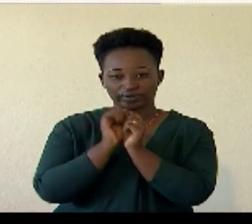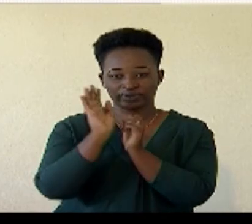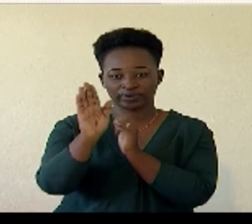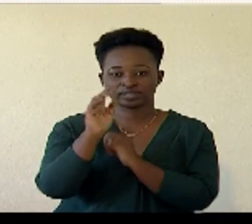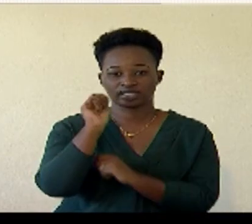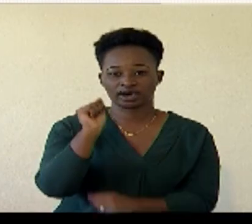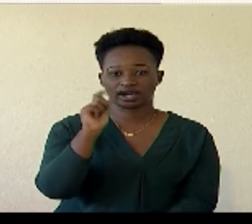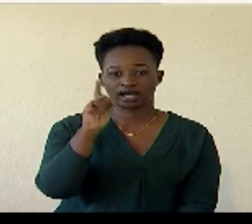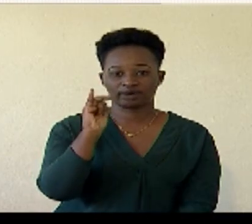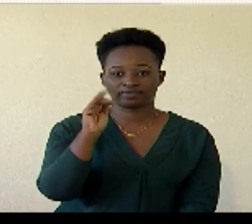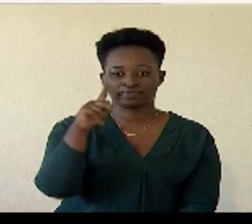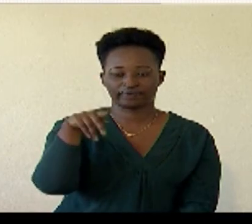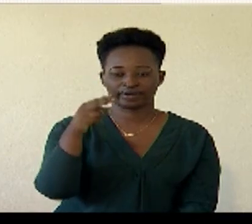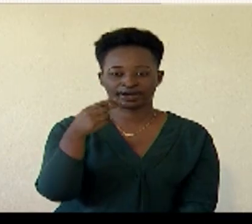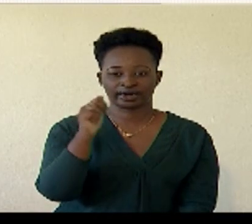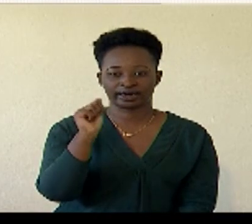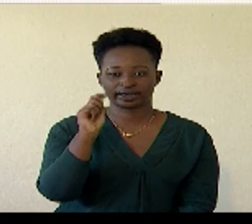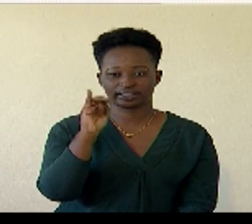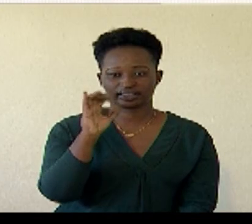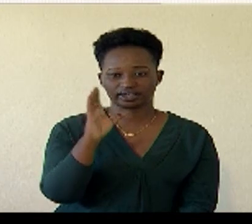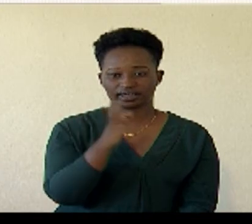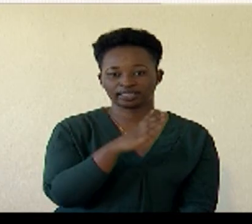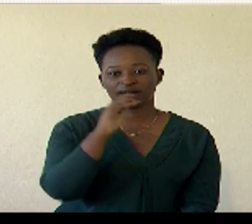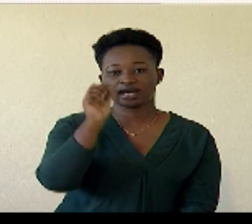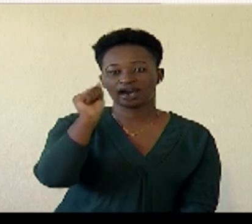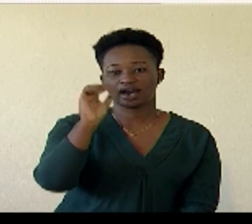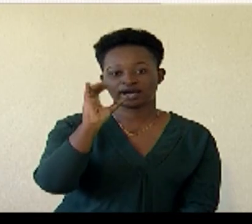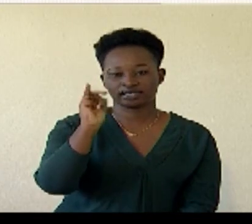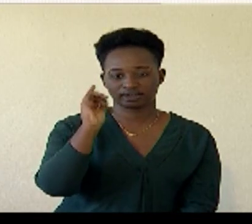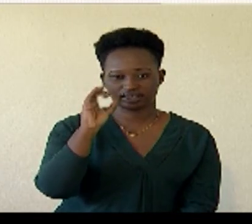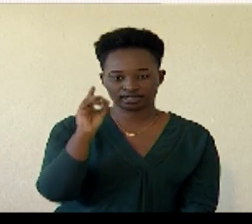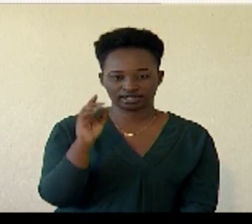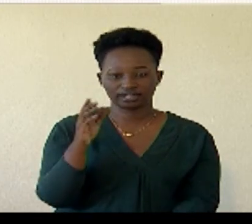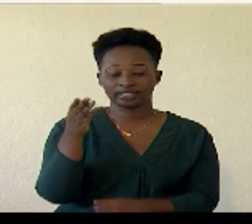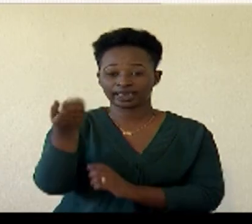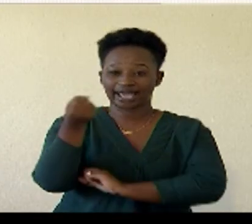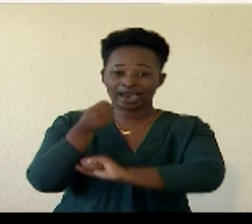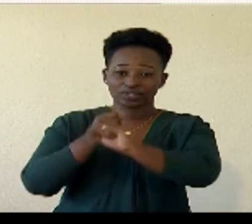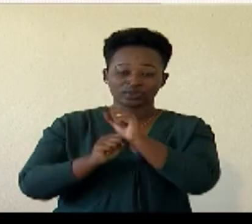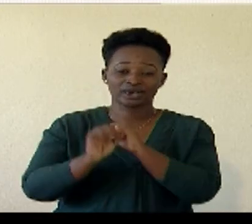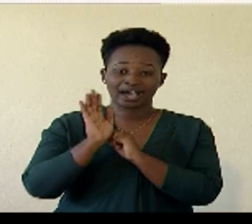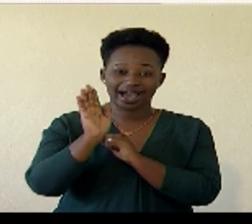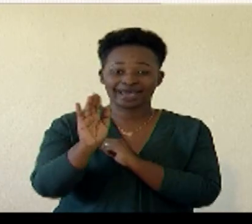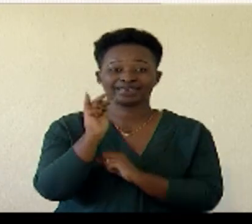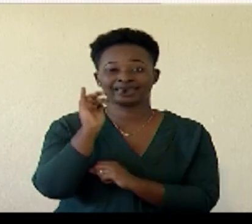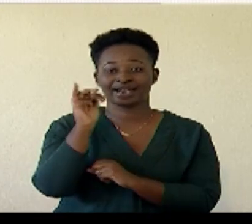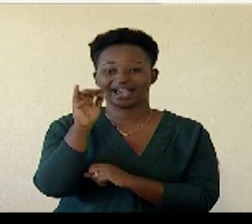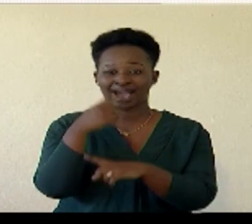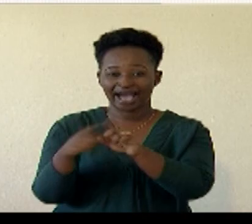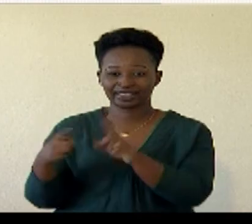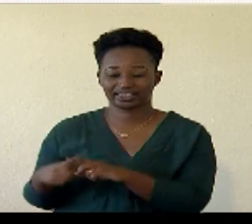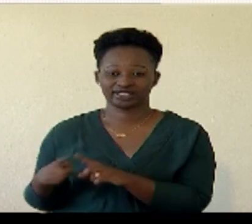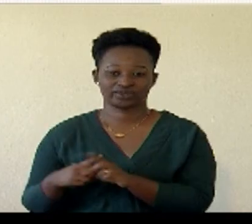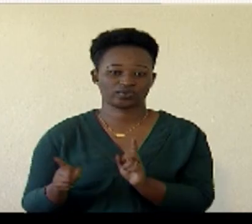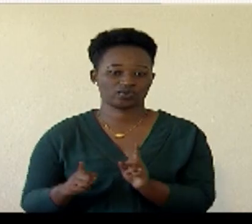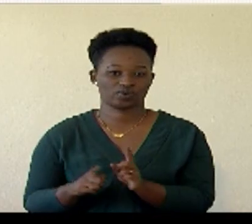the reactions are identical. I mean, the reactions of aromatic carboxylic acid, they